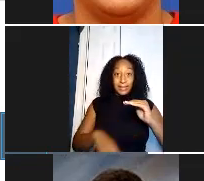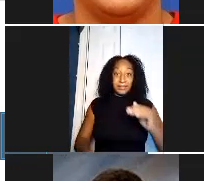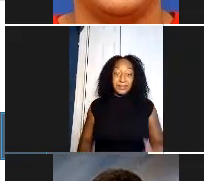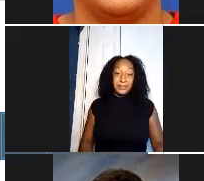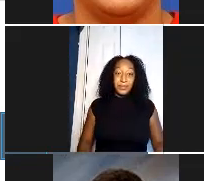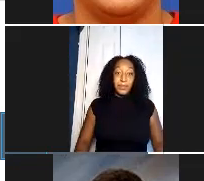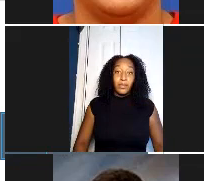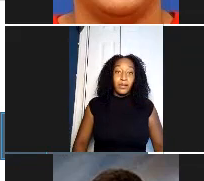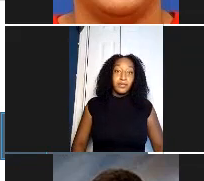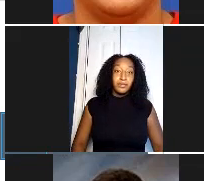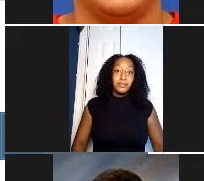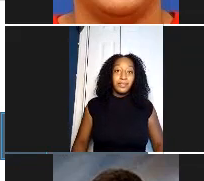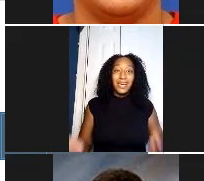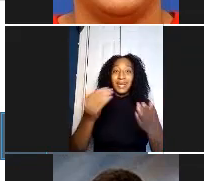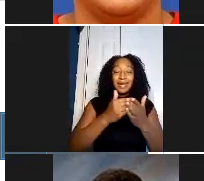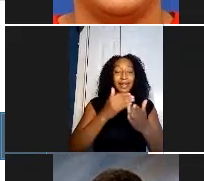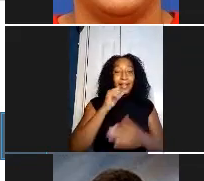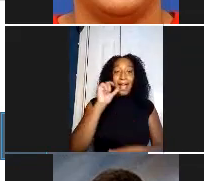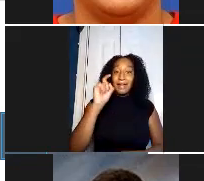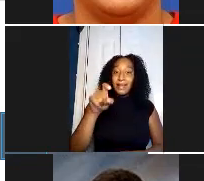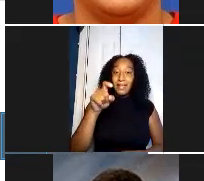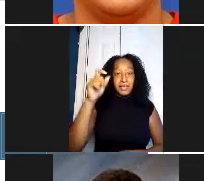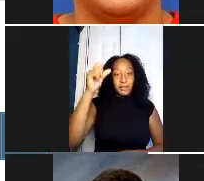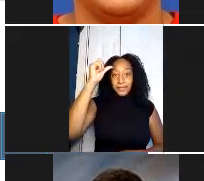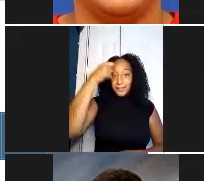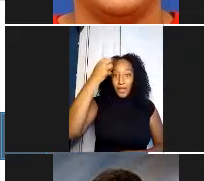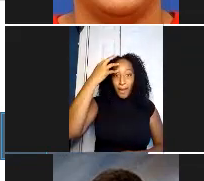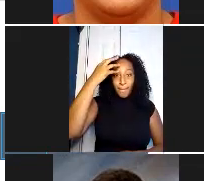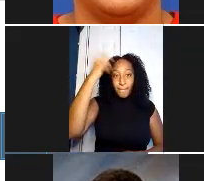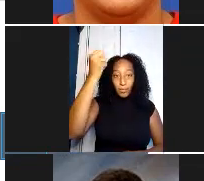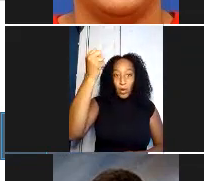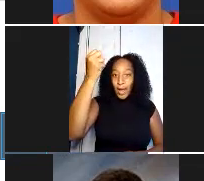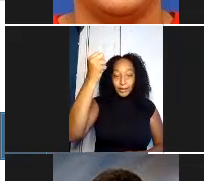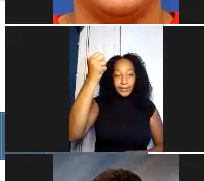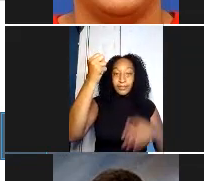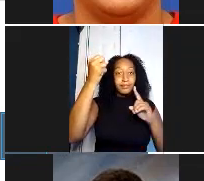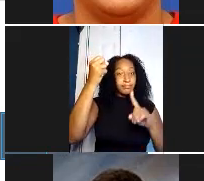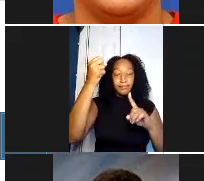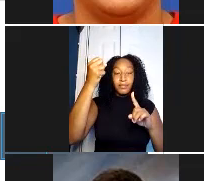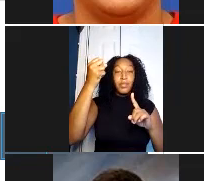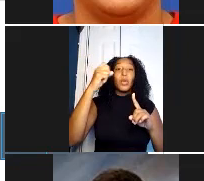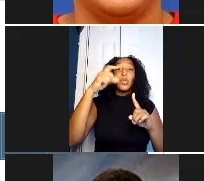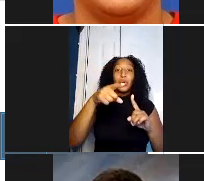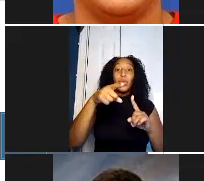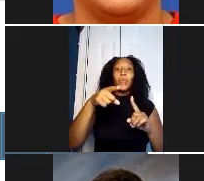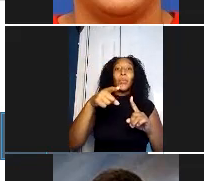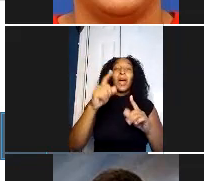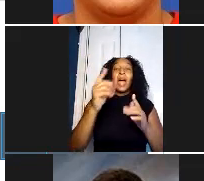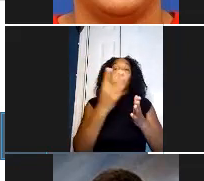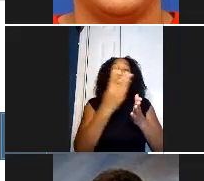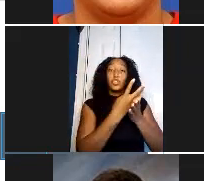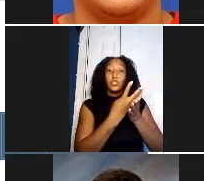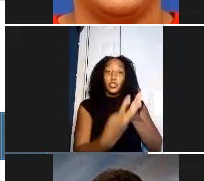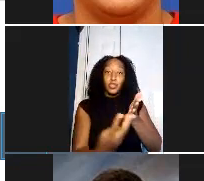again, you don't have to memorize this chart, but you do have to be able to utilize it. And Wednesday, we'll